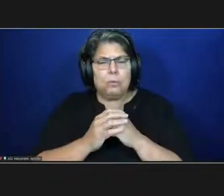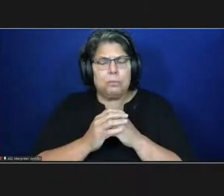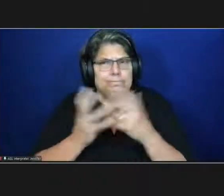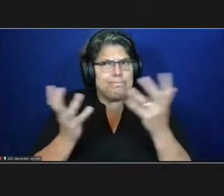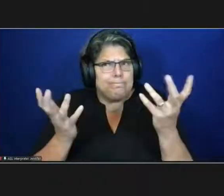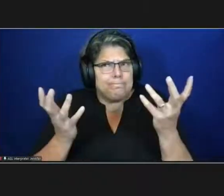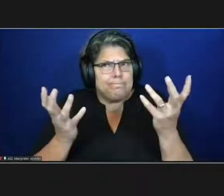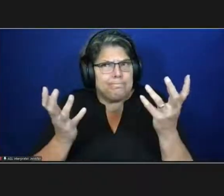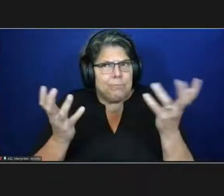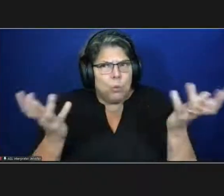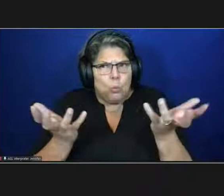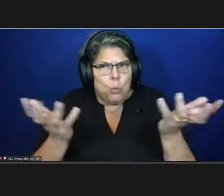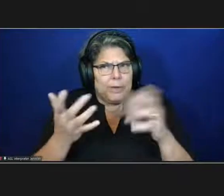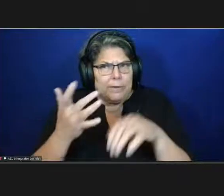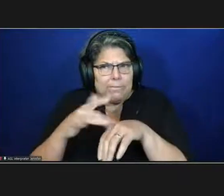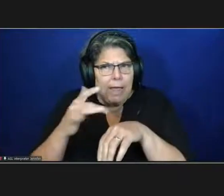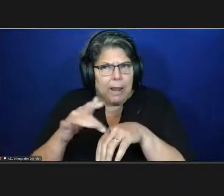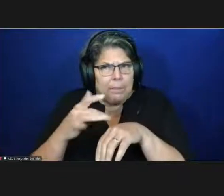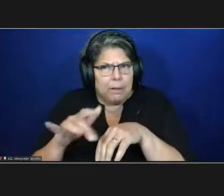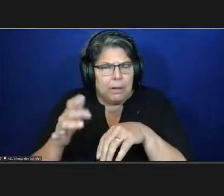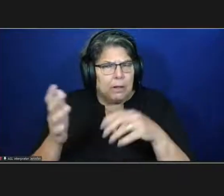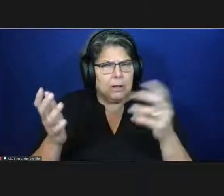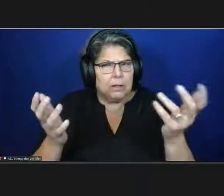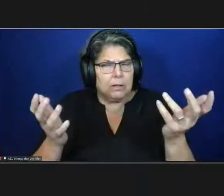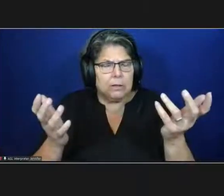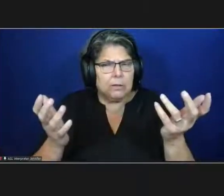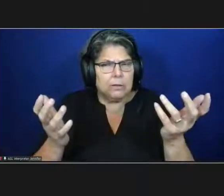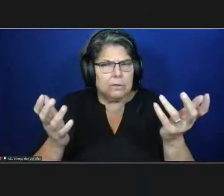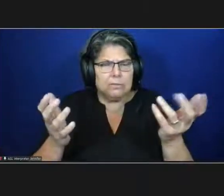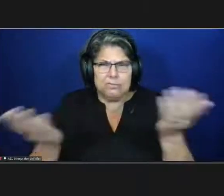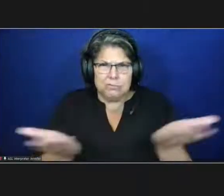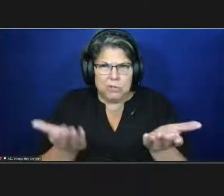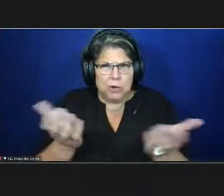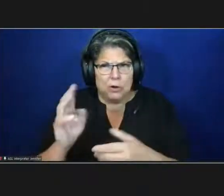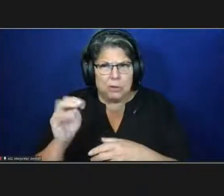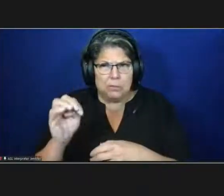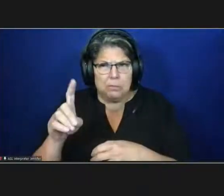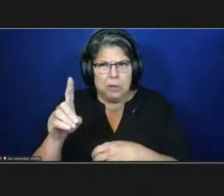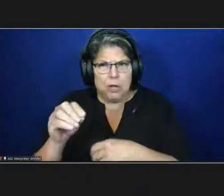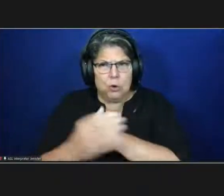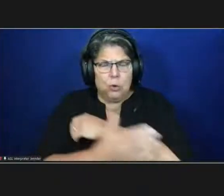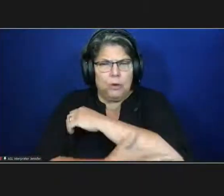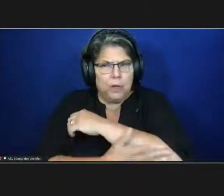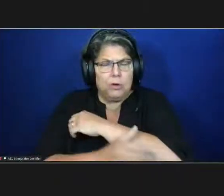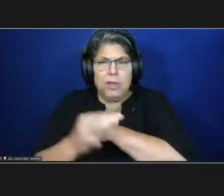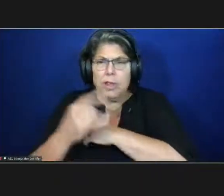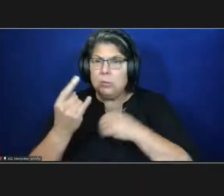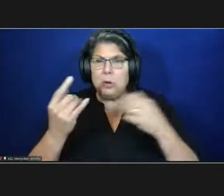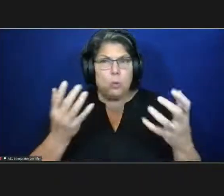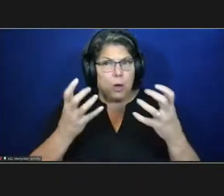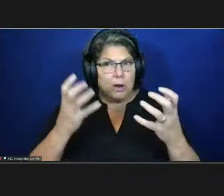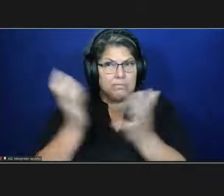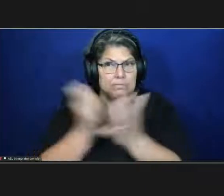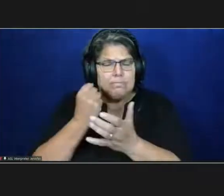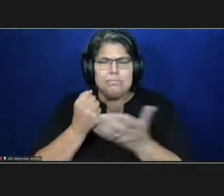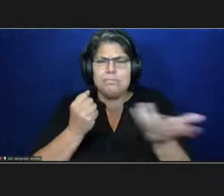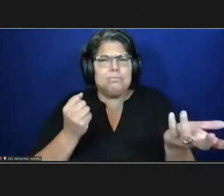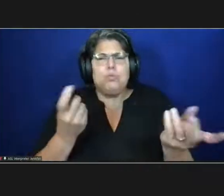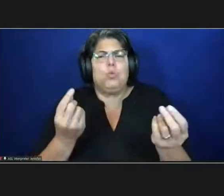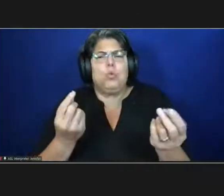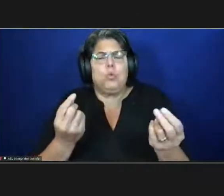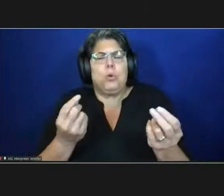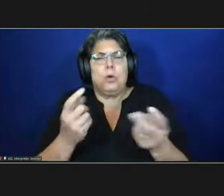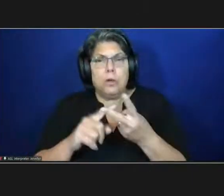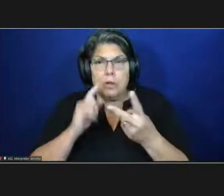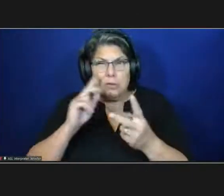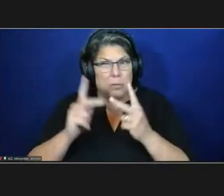what kind of availability we have for that in the county, if someone wanted to go get one, what they should do, and for people that might